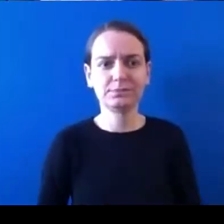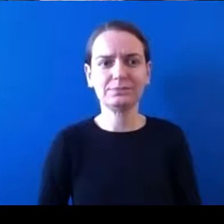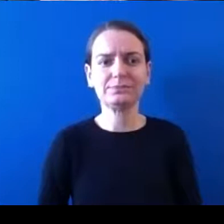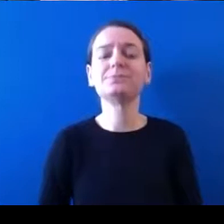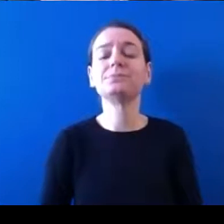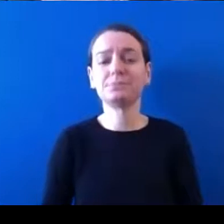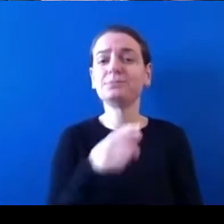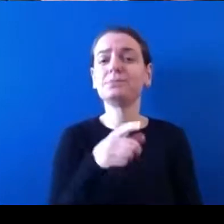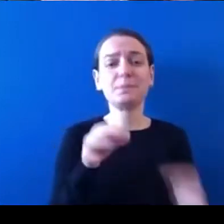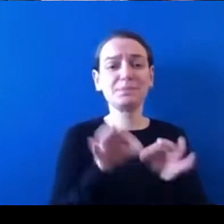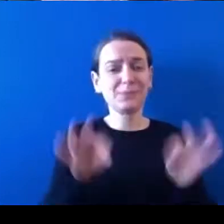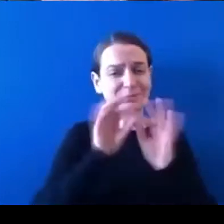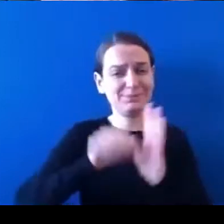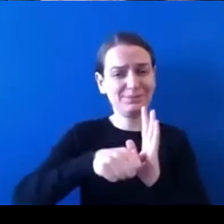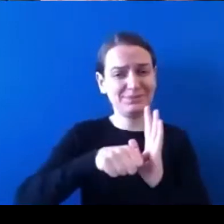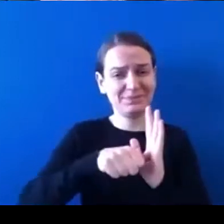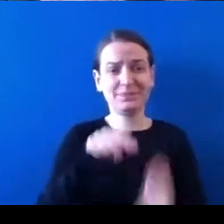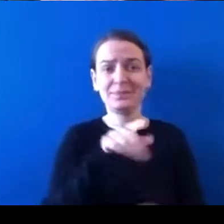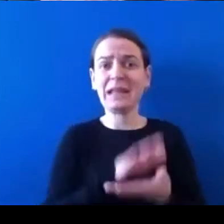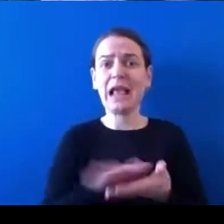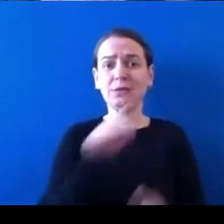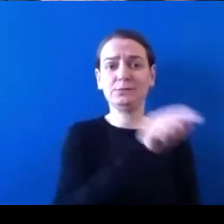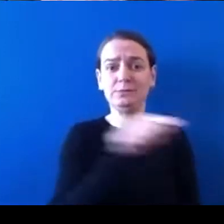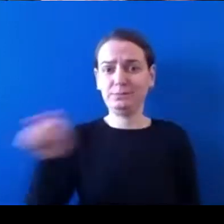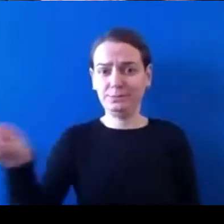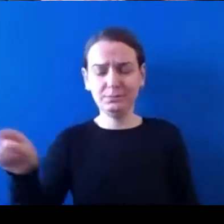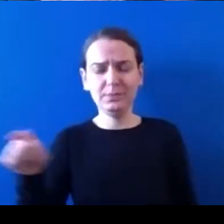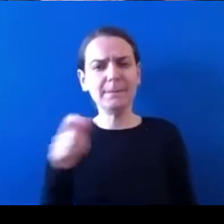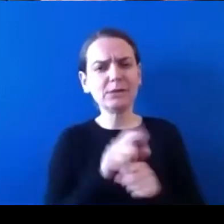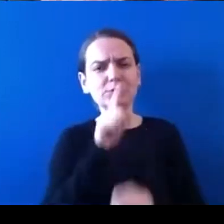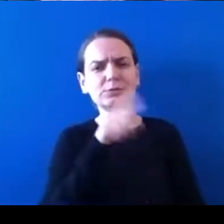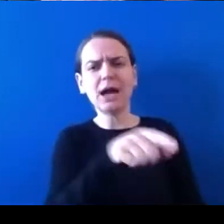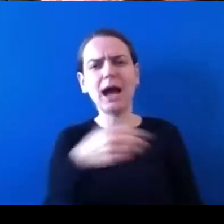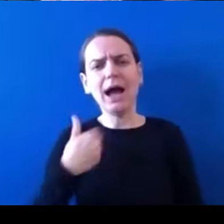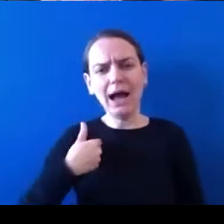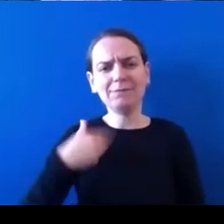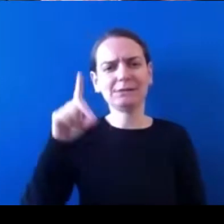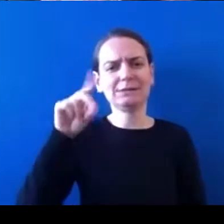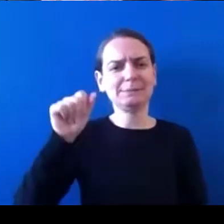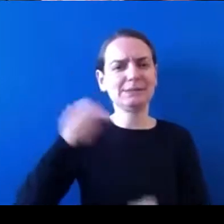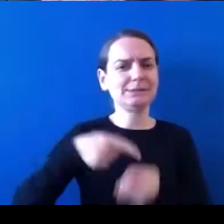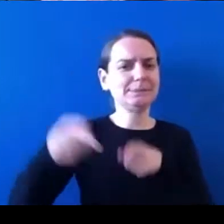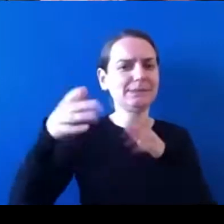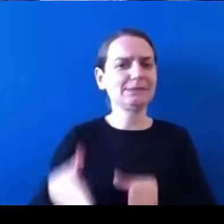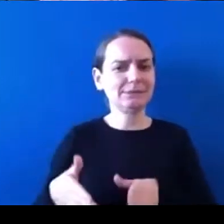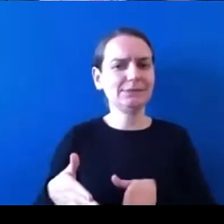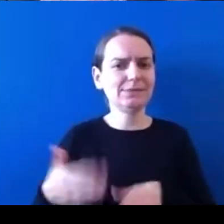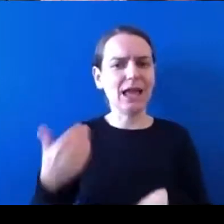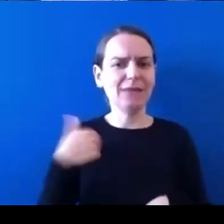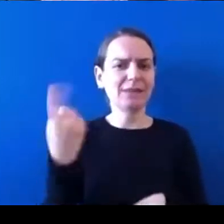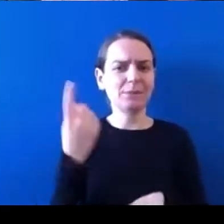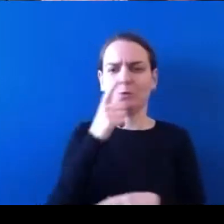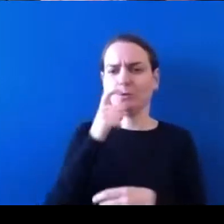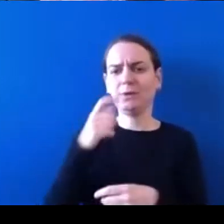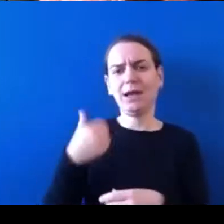Services office at every college that you're going to apply to or you're considering. You want